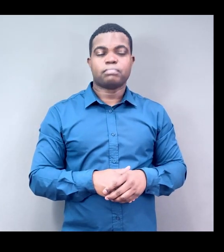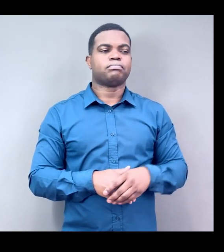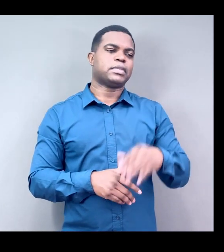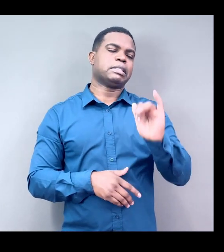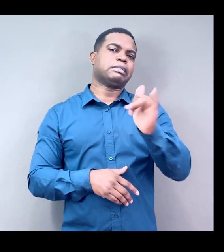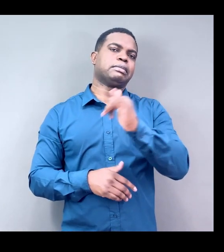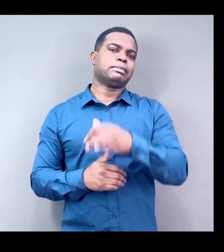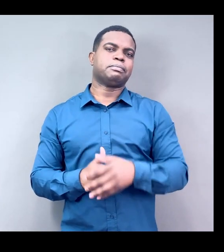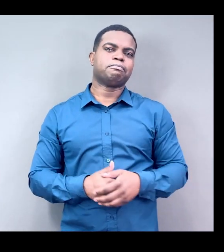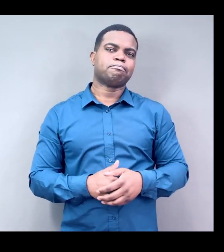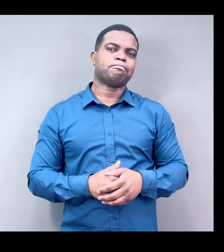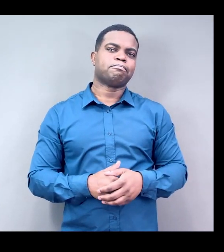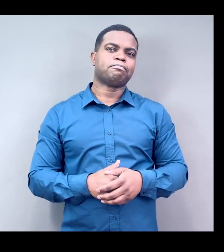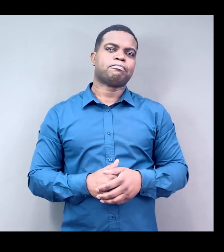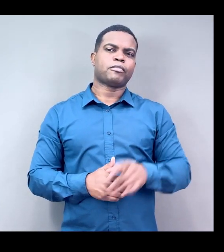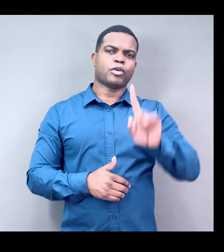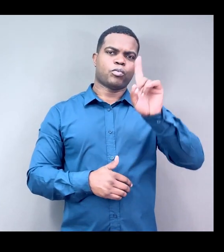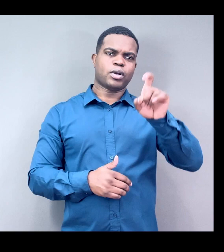measurable?